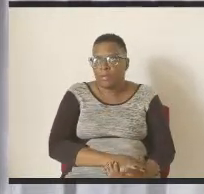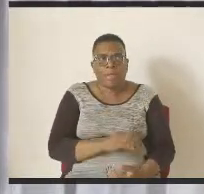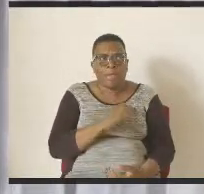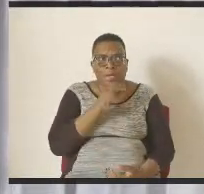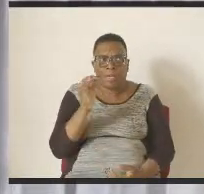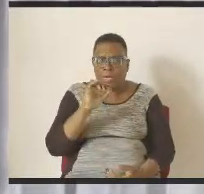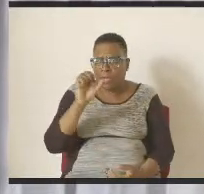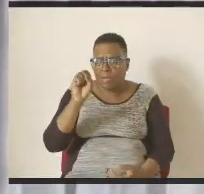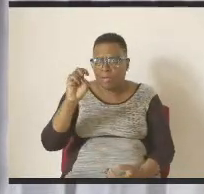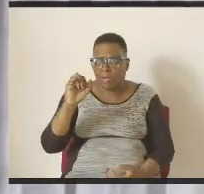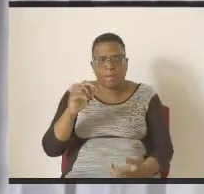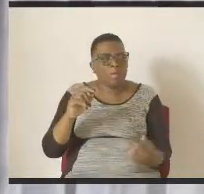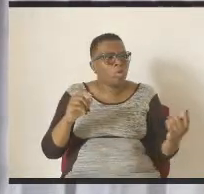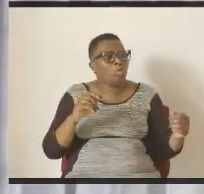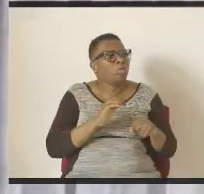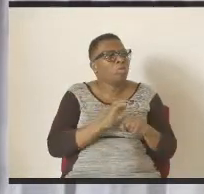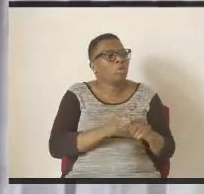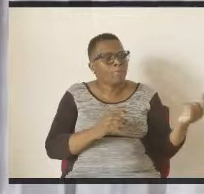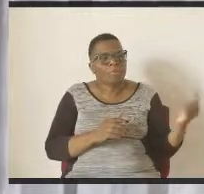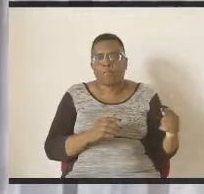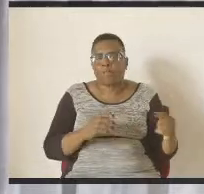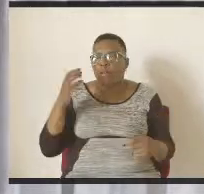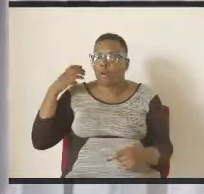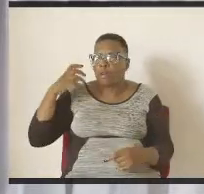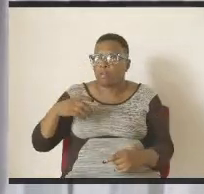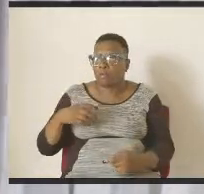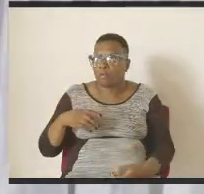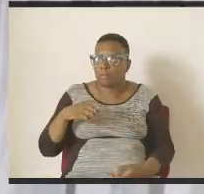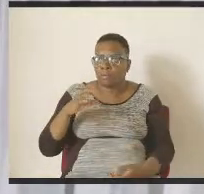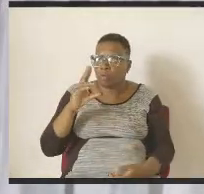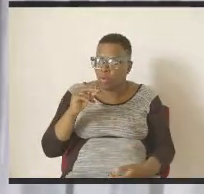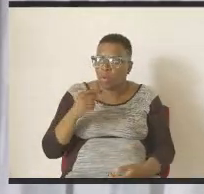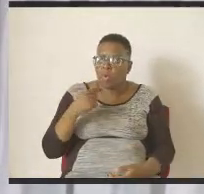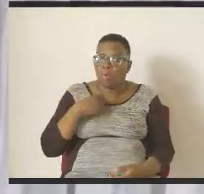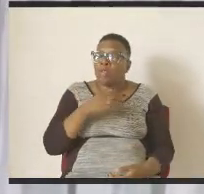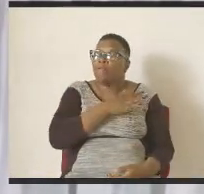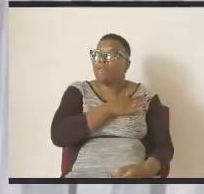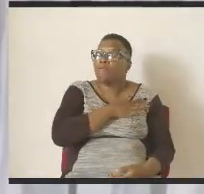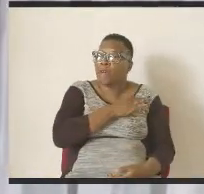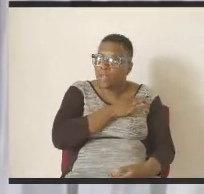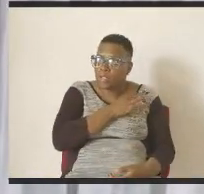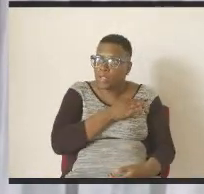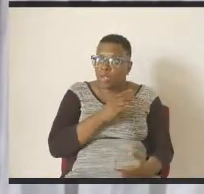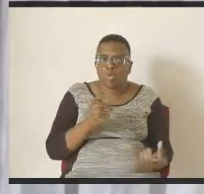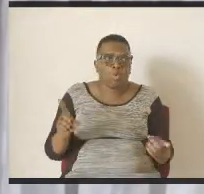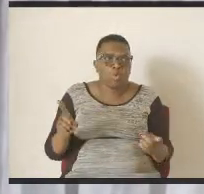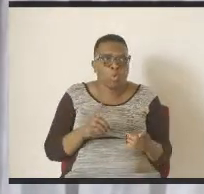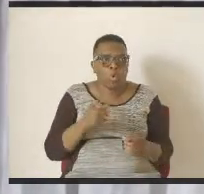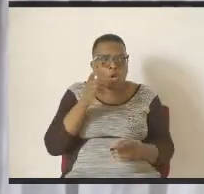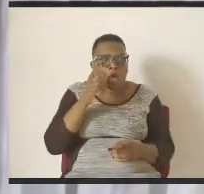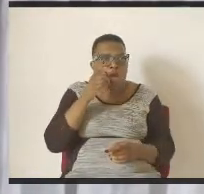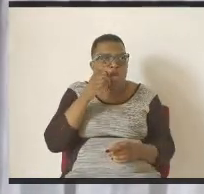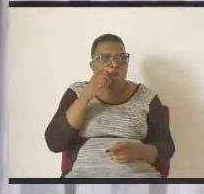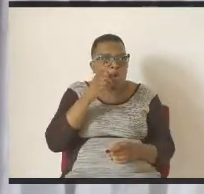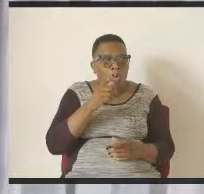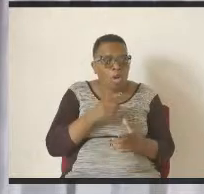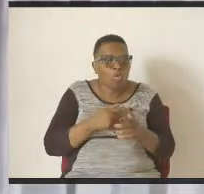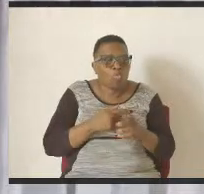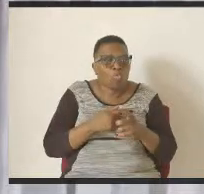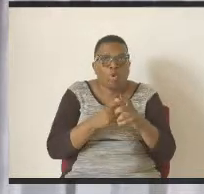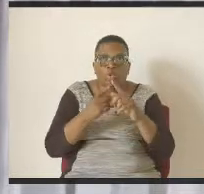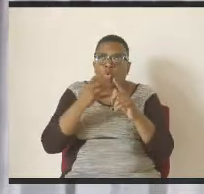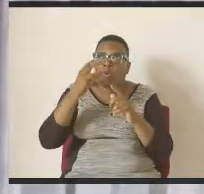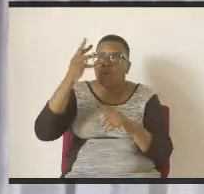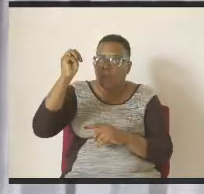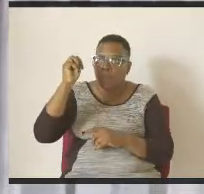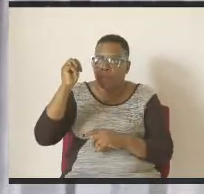Simon who was forced, but volunteer. Looking at what Jesus has done for us and run to him. Because as